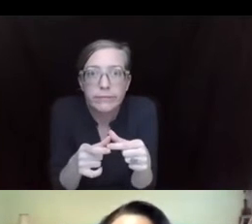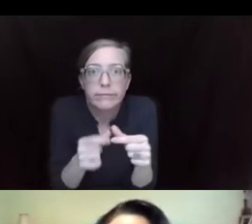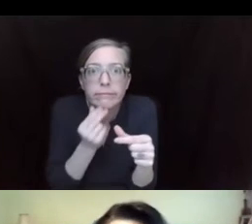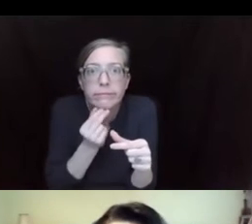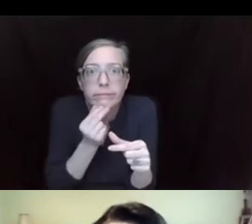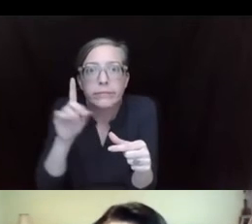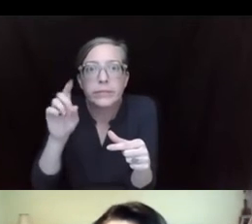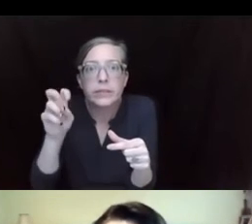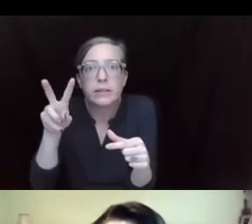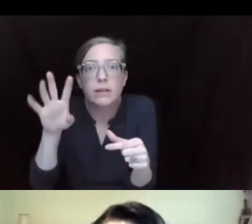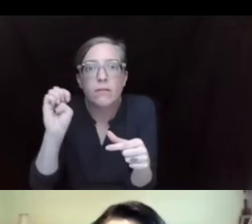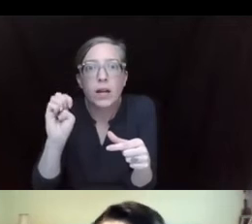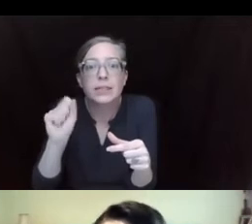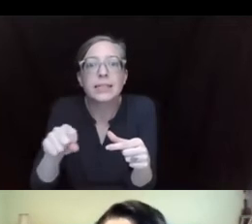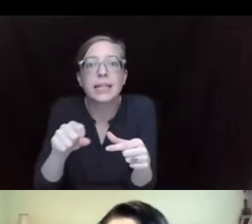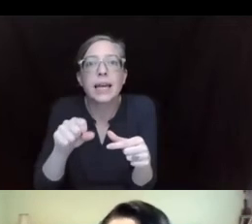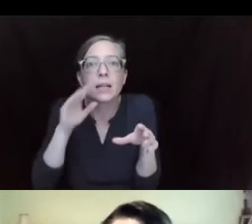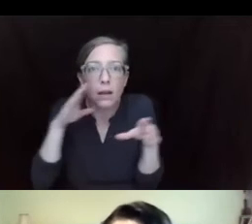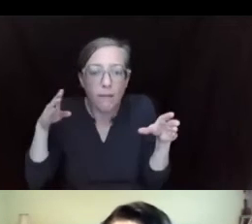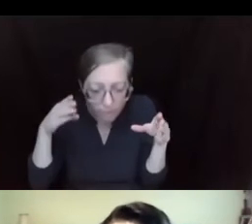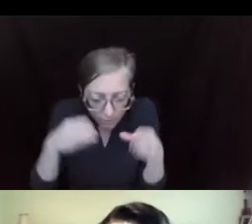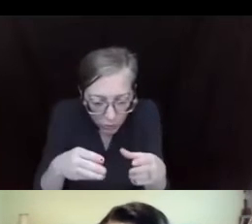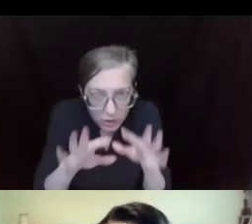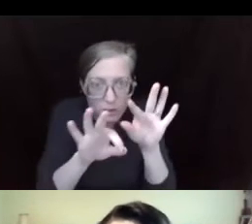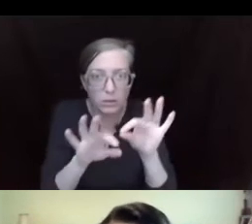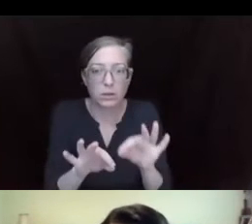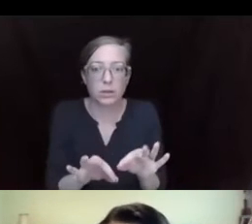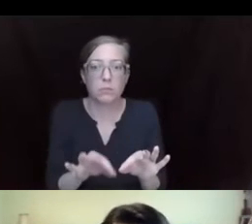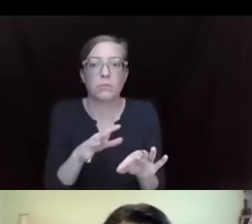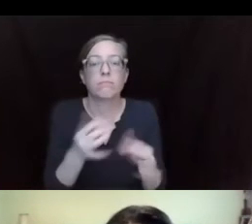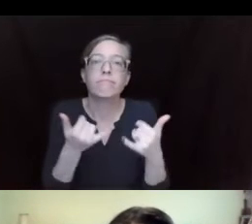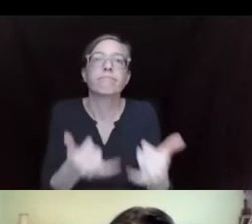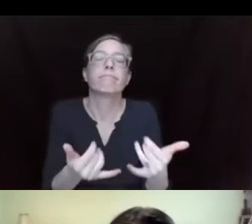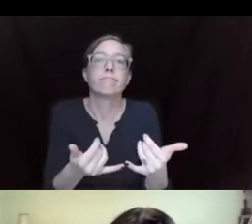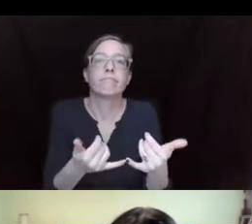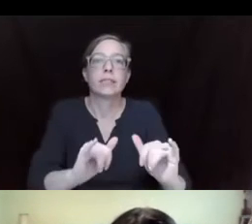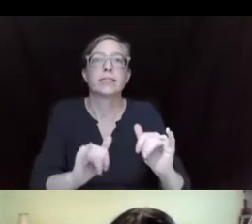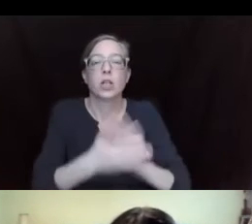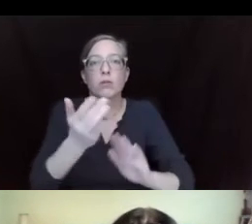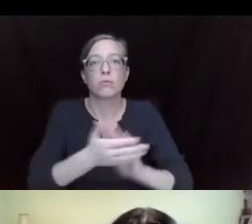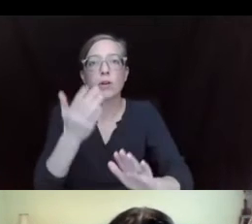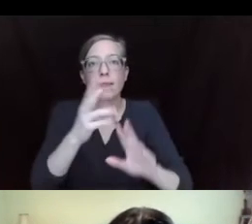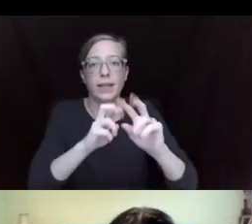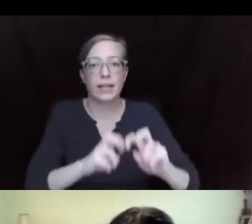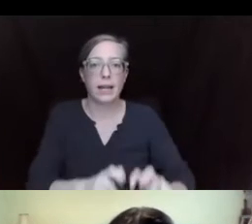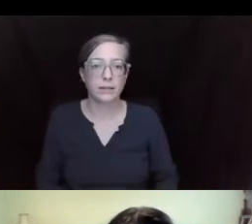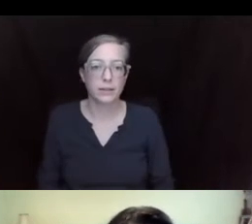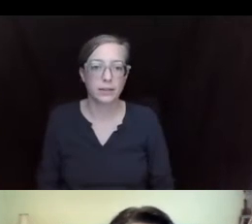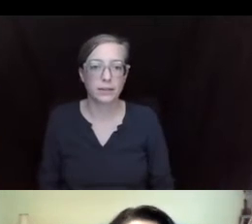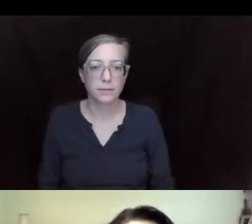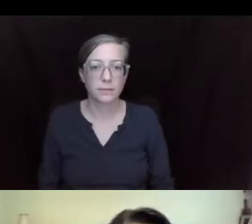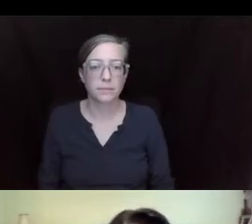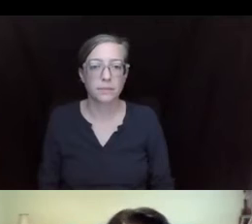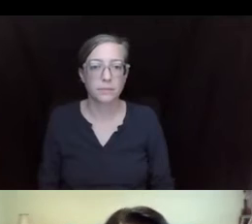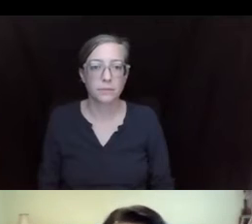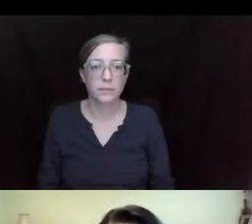that enable to do further analysis, that's already a big win because concentration is a big issue. So here we have the forces, and